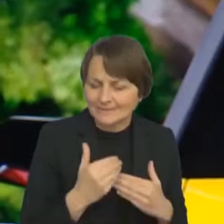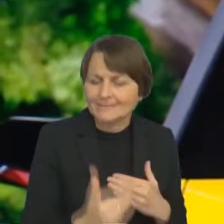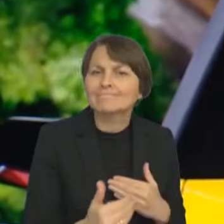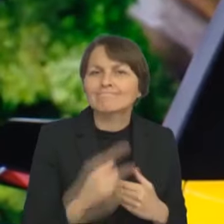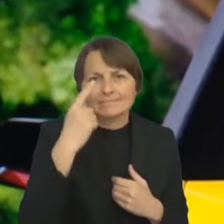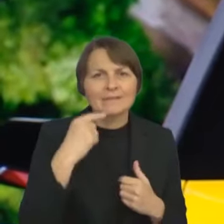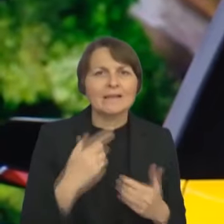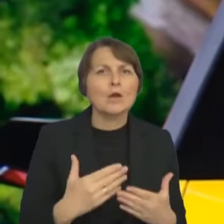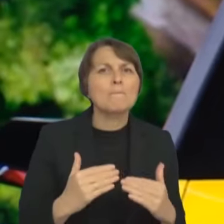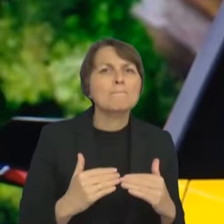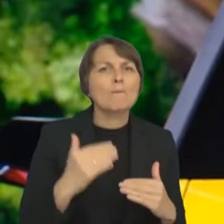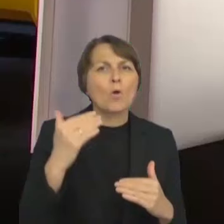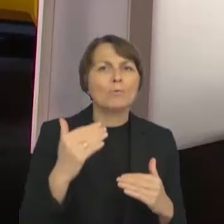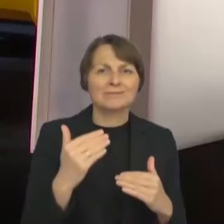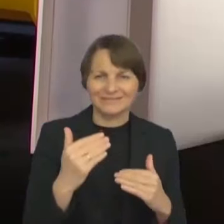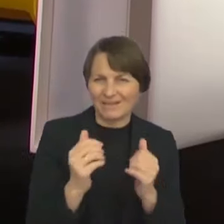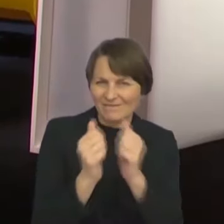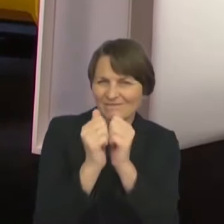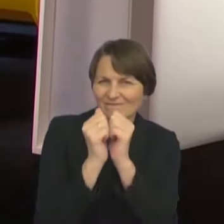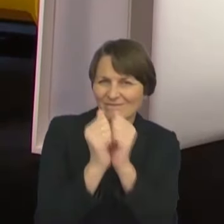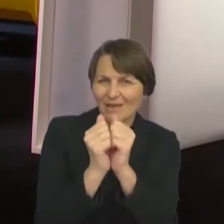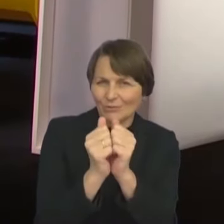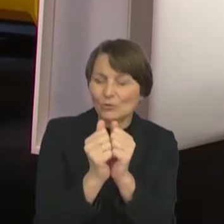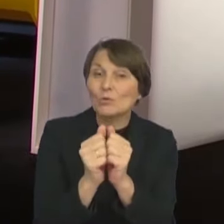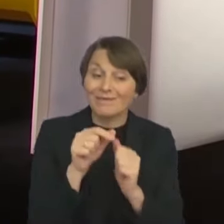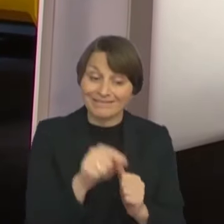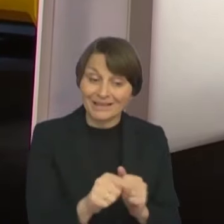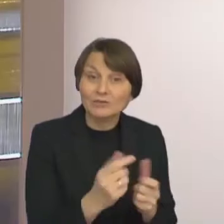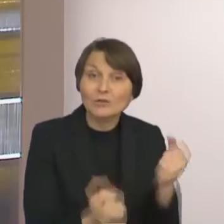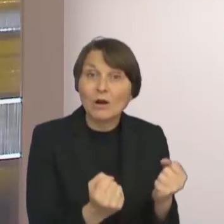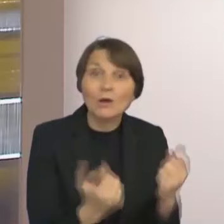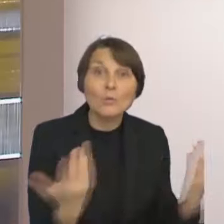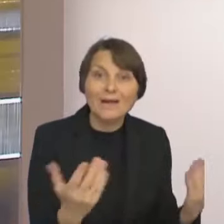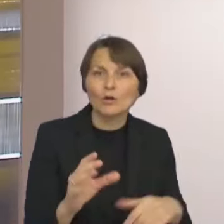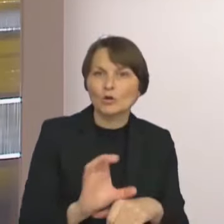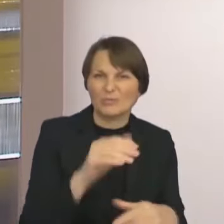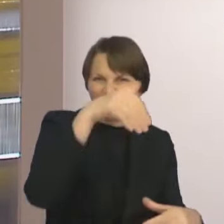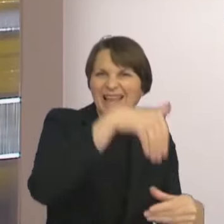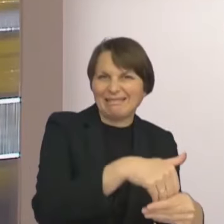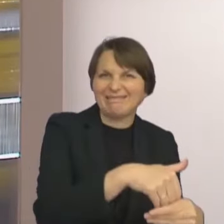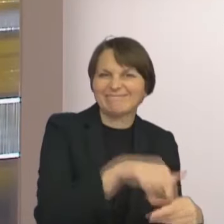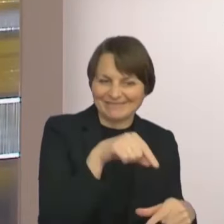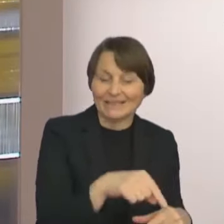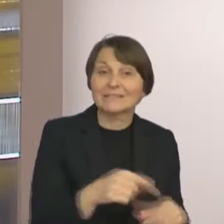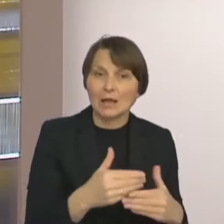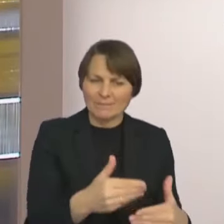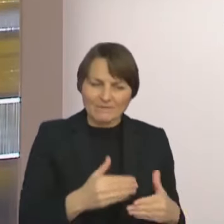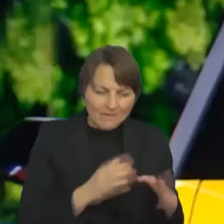the value of our vehicles is going to be in their software. We are preparing for that, very much so. And you have to keep in mind